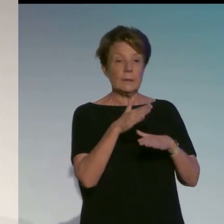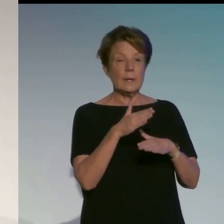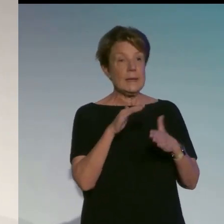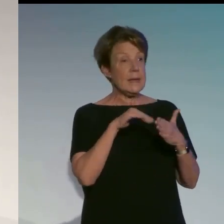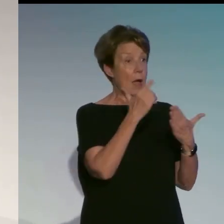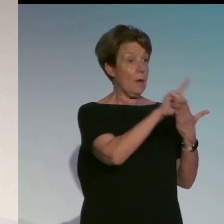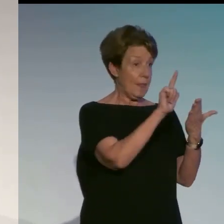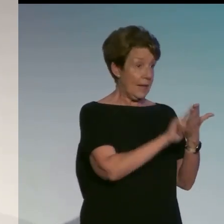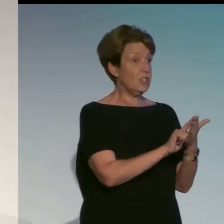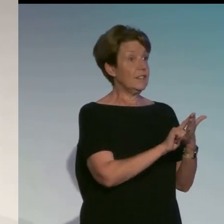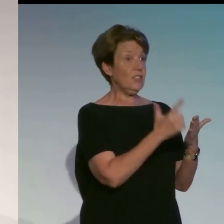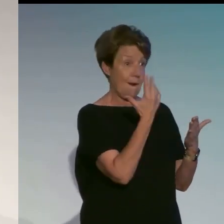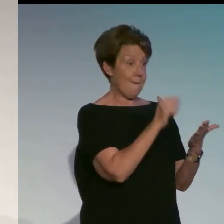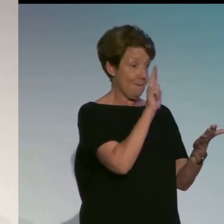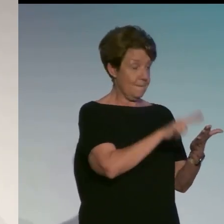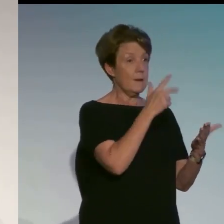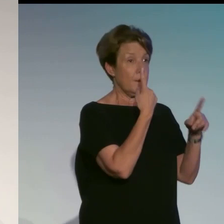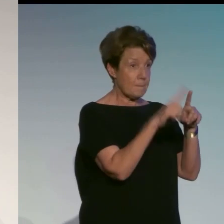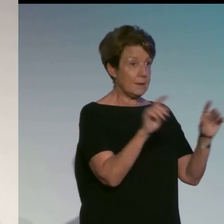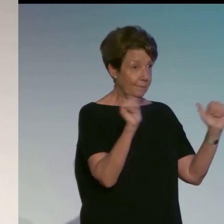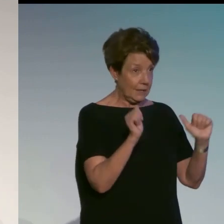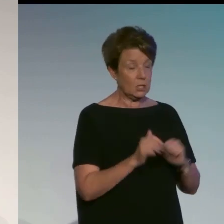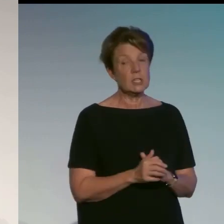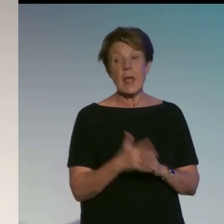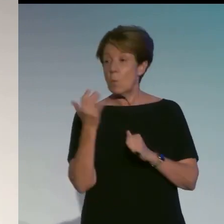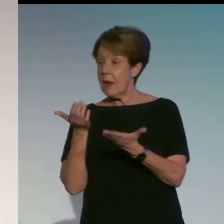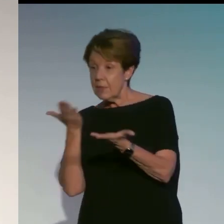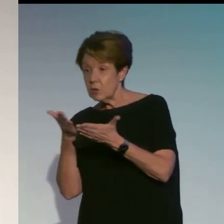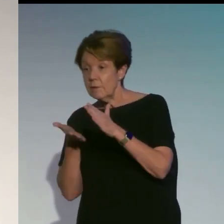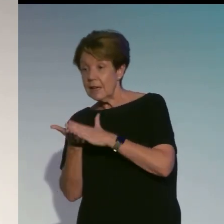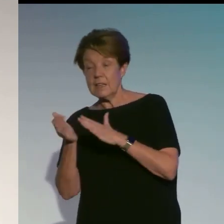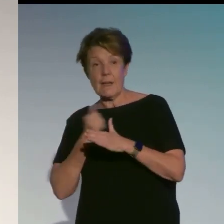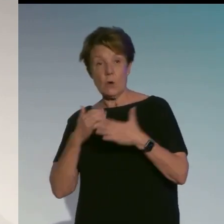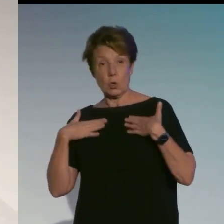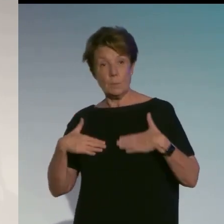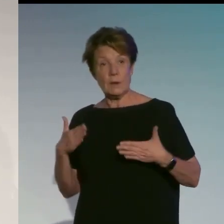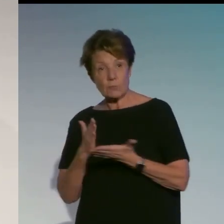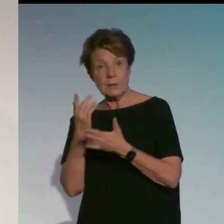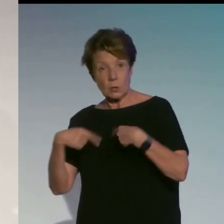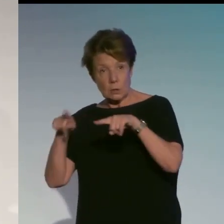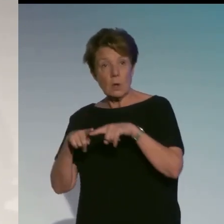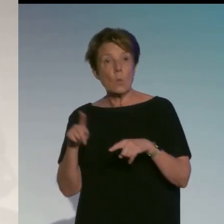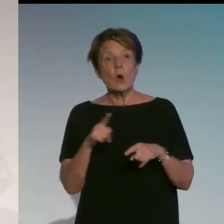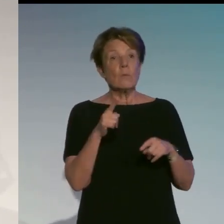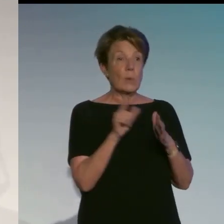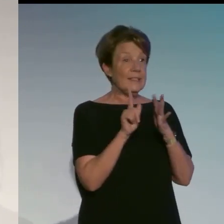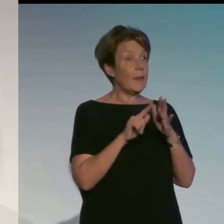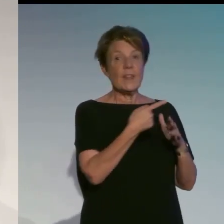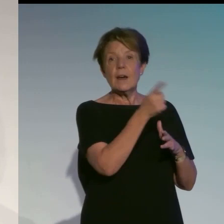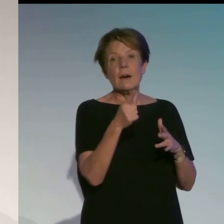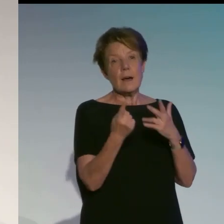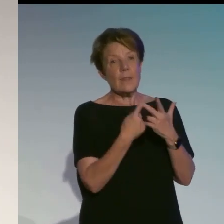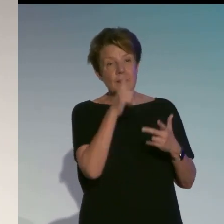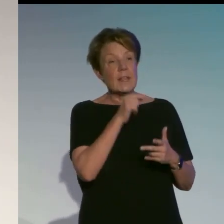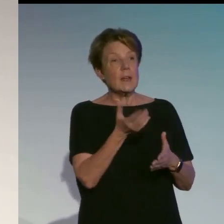that the legislation is live, and now that we administered the service, what have we done that perhaps people in other places can learn from? Number one, I think that one of the things